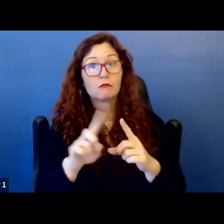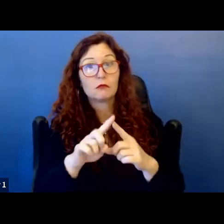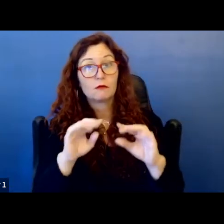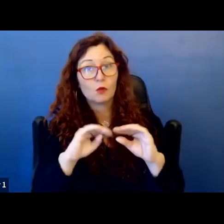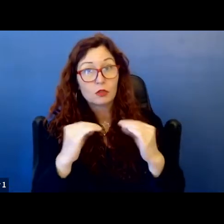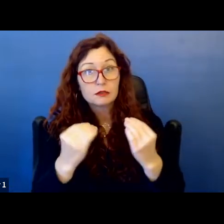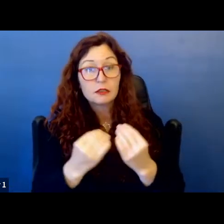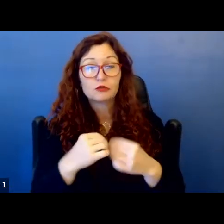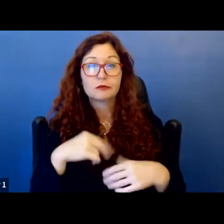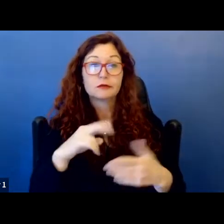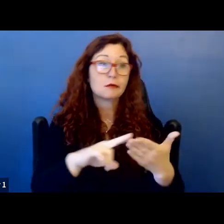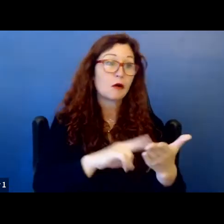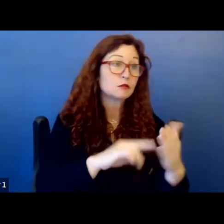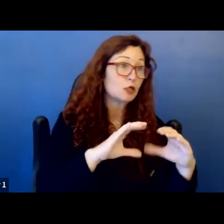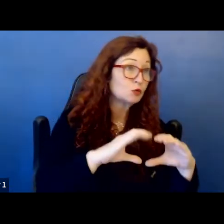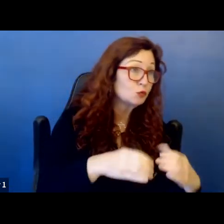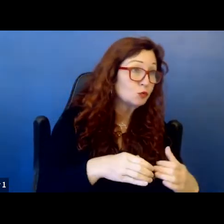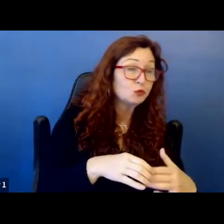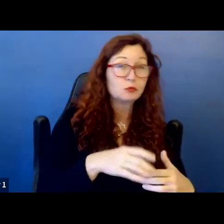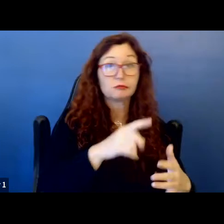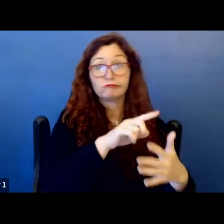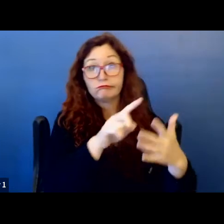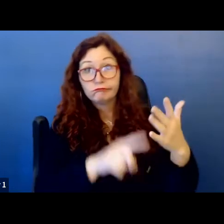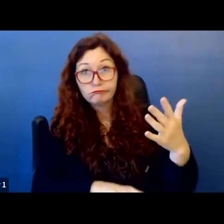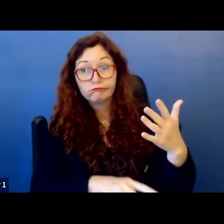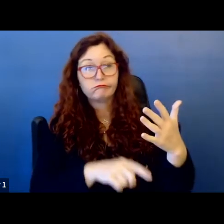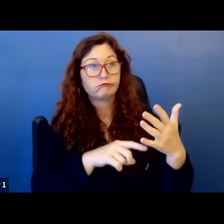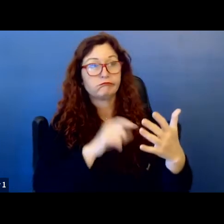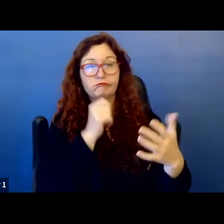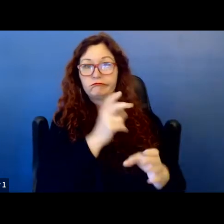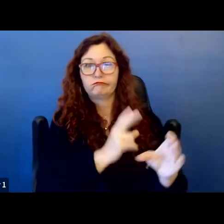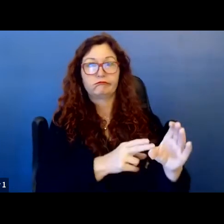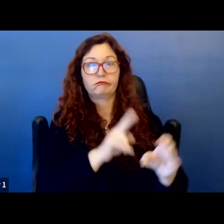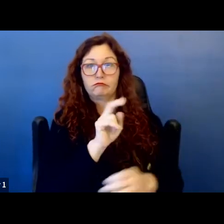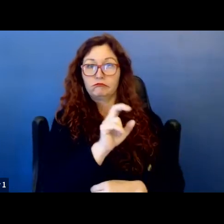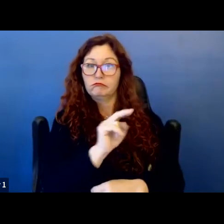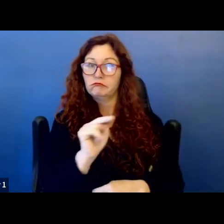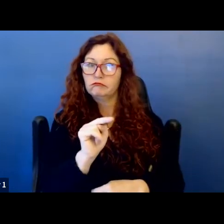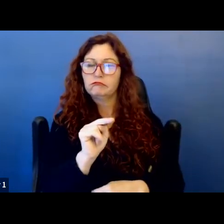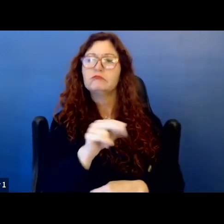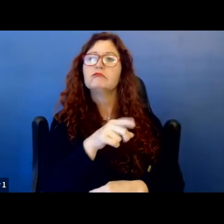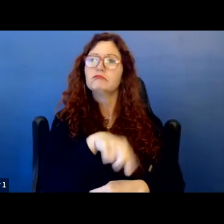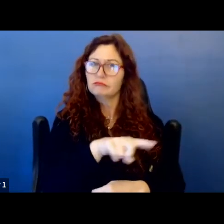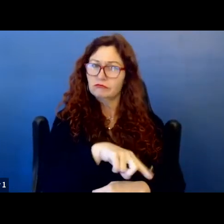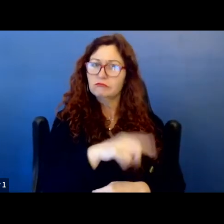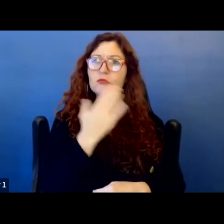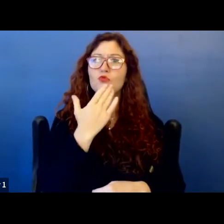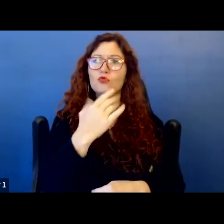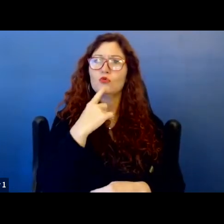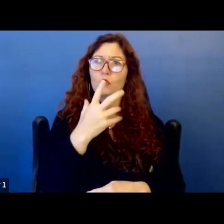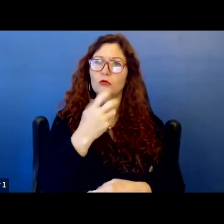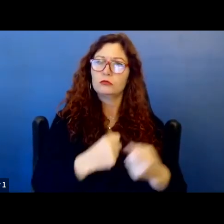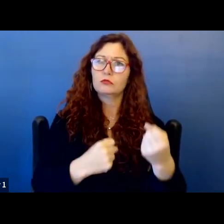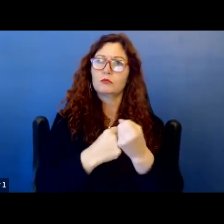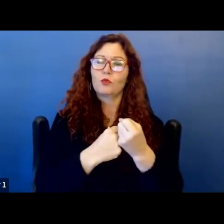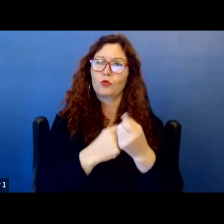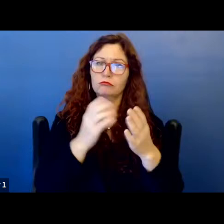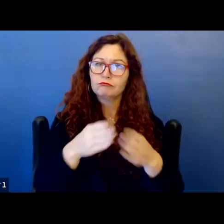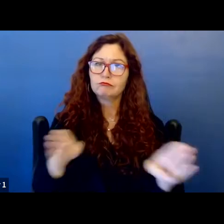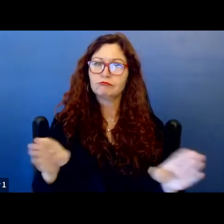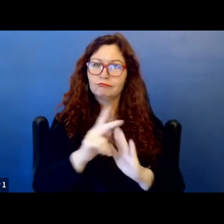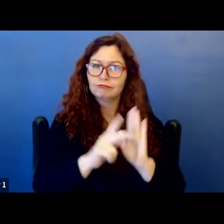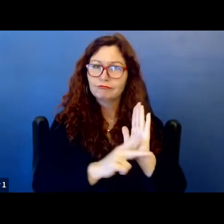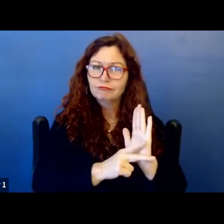agc uh specifically their opposition to public policy proven to help increase diversity in the construction sector efforts to limit